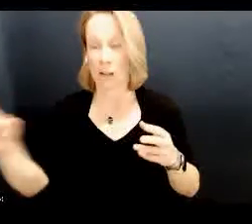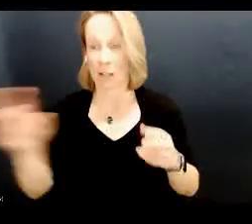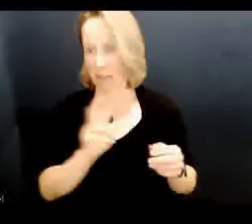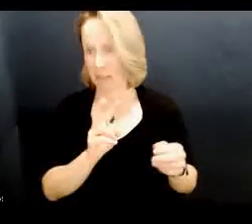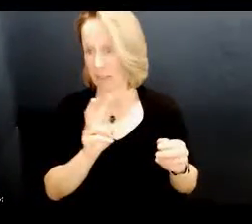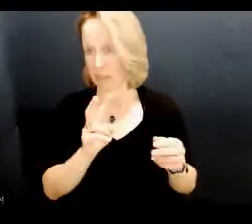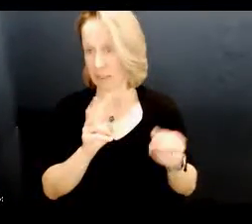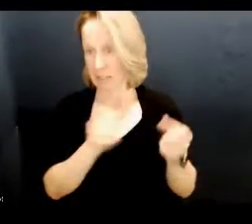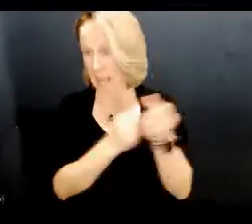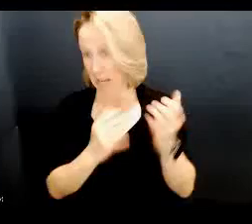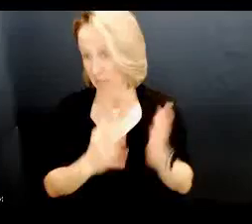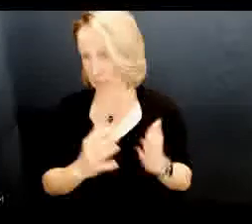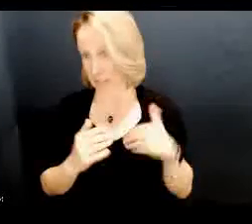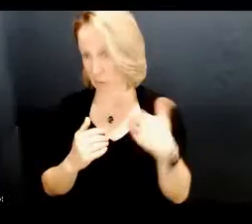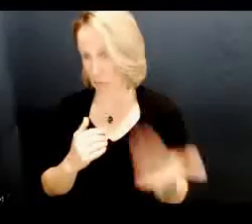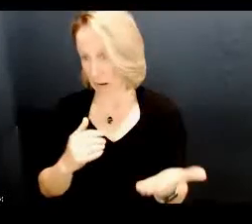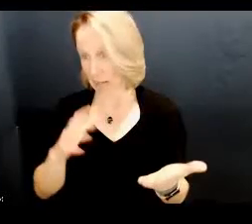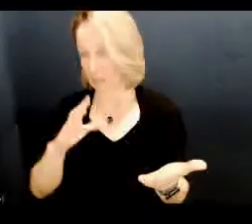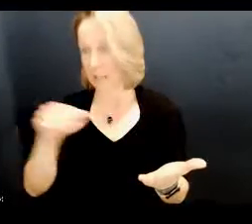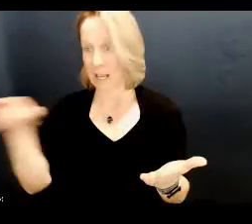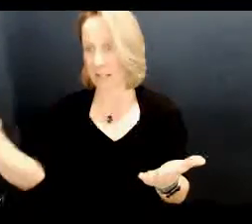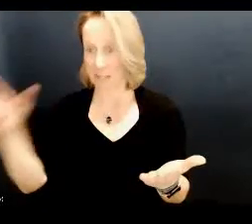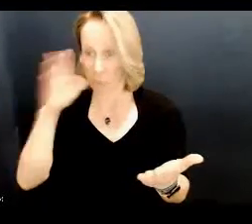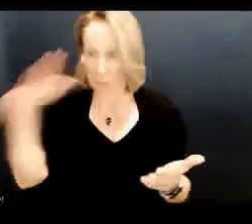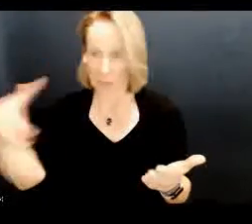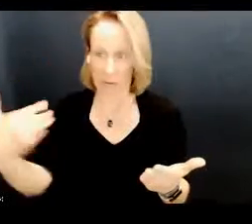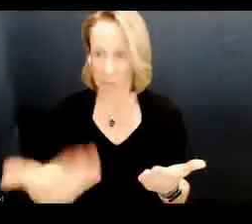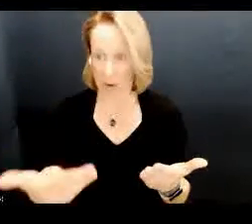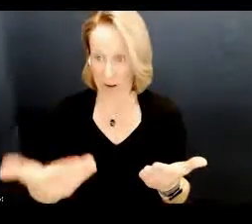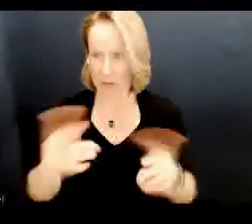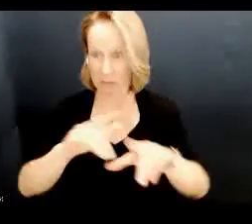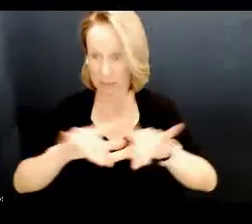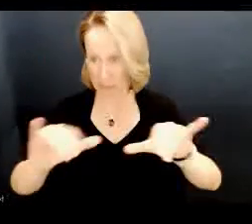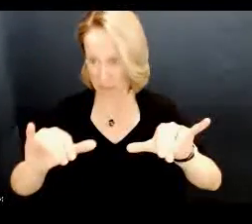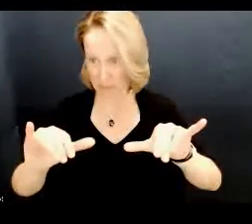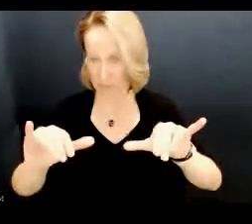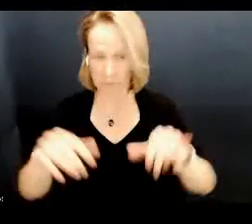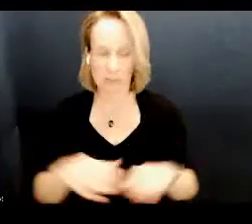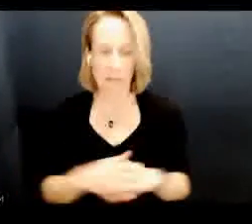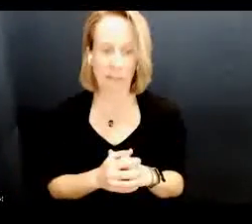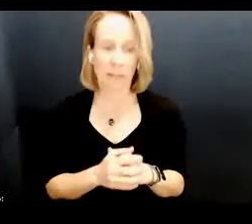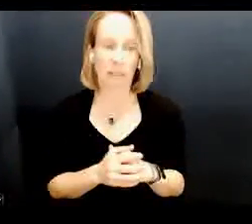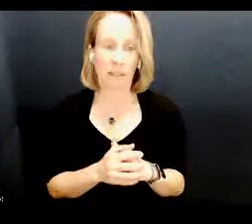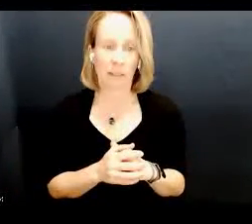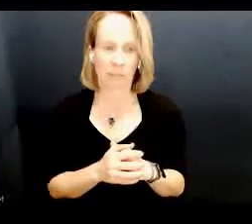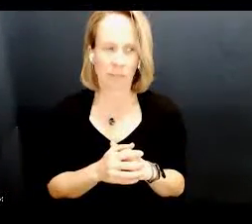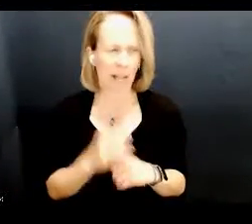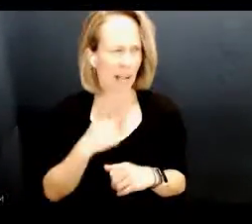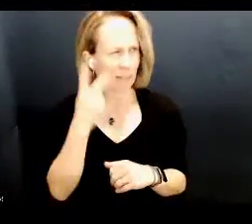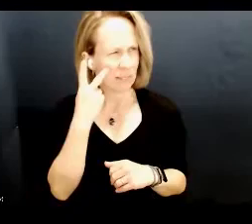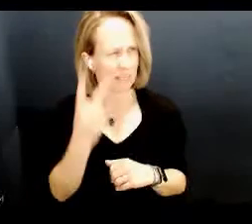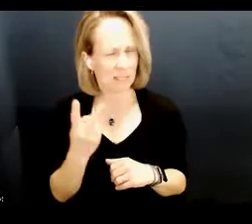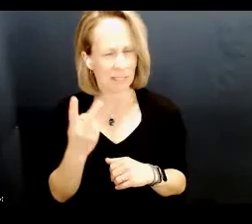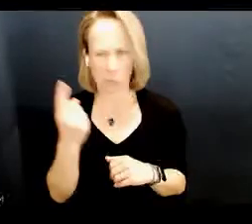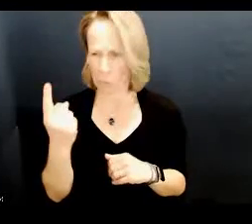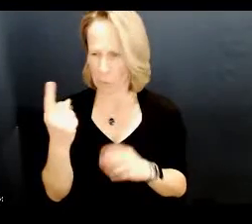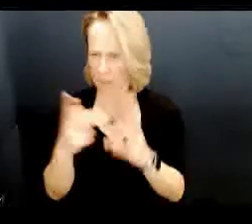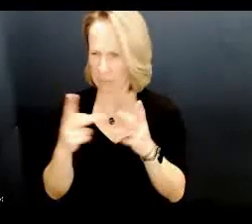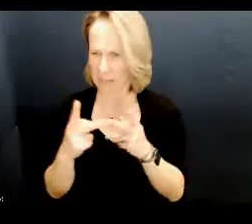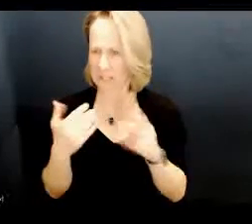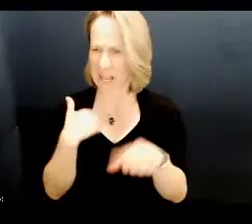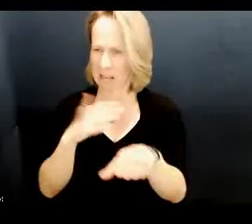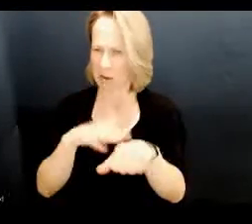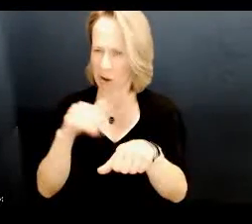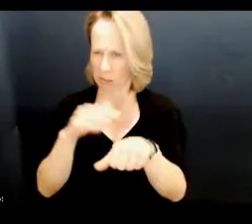advocate. One thing I've seen is that there was one place where they had on-call forensic